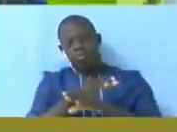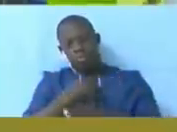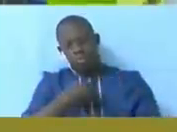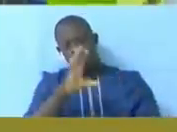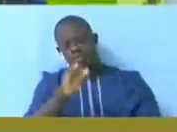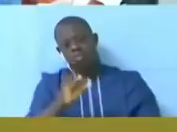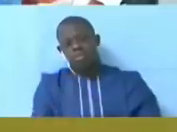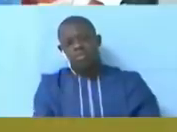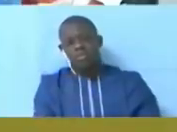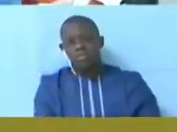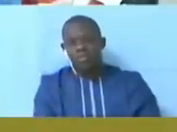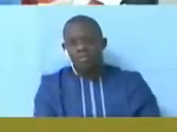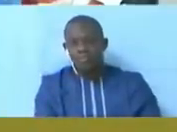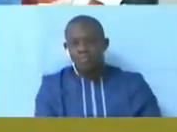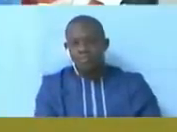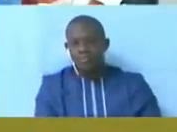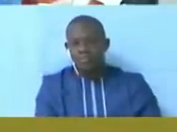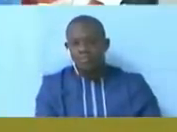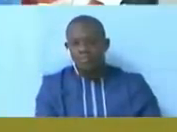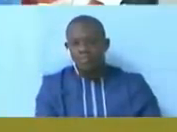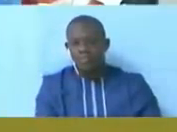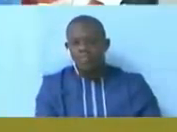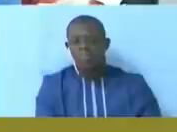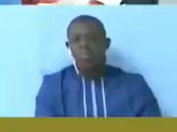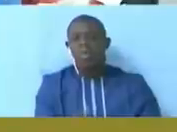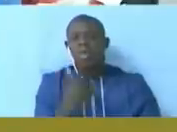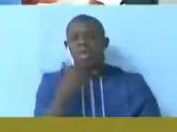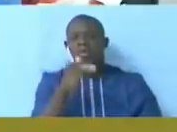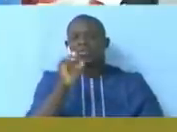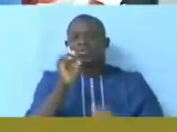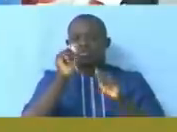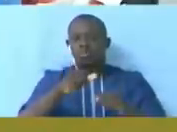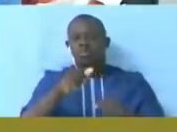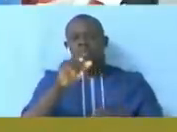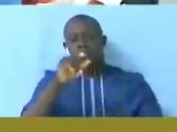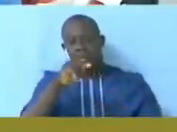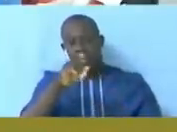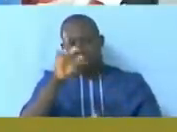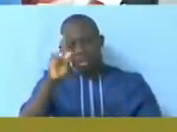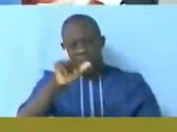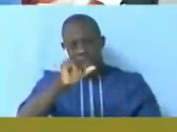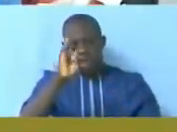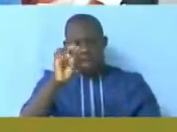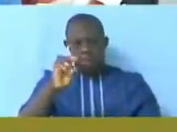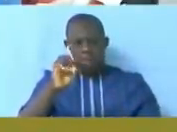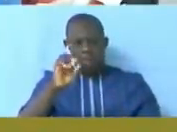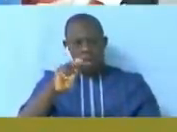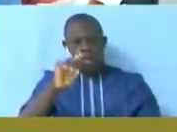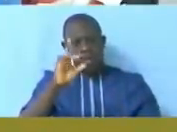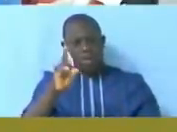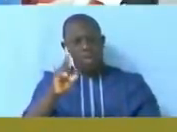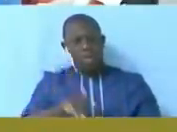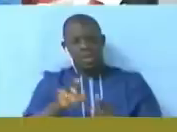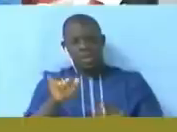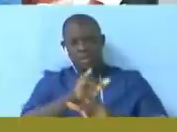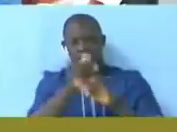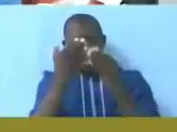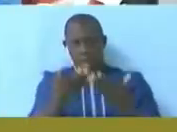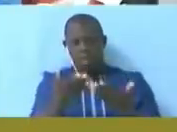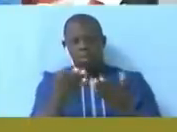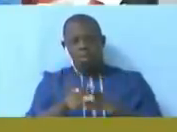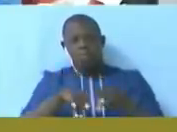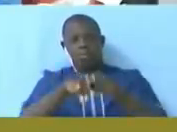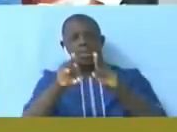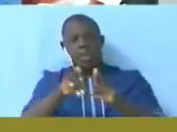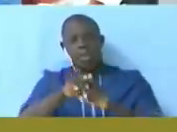mabo. Is it possible that the diamonds fo sikeno le banyin luluo nying are still in the hand of those NIA officers who had recovered